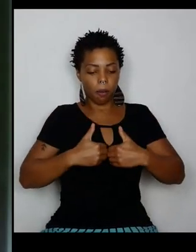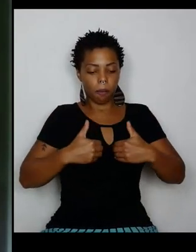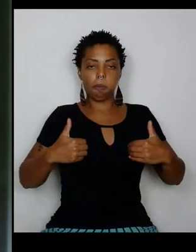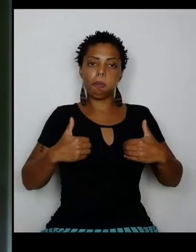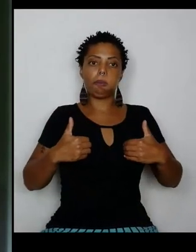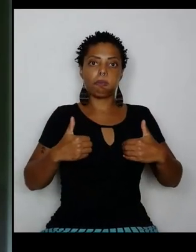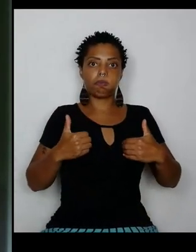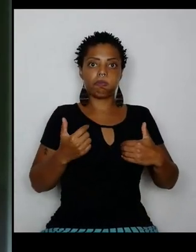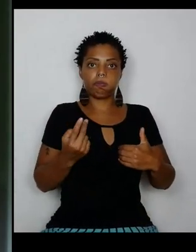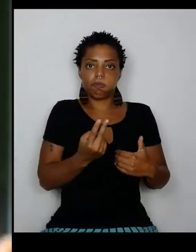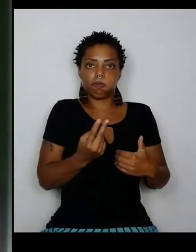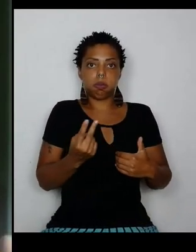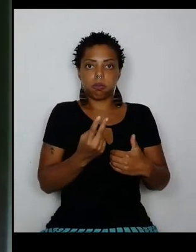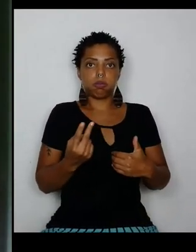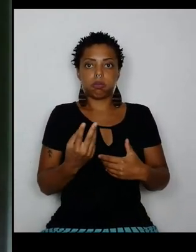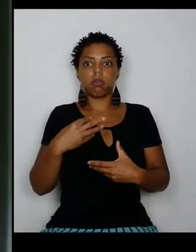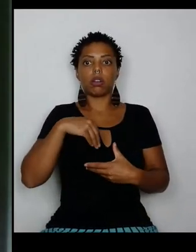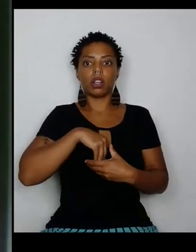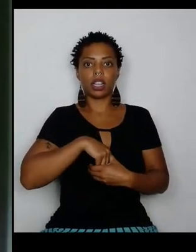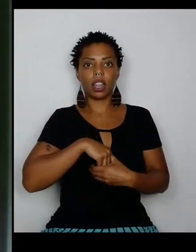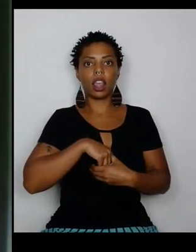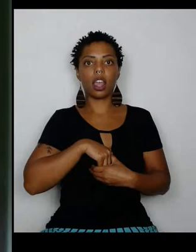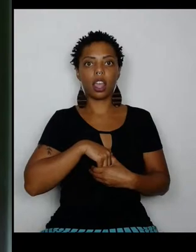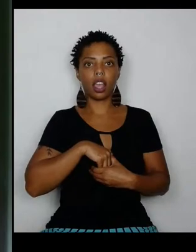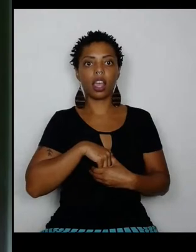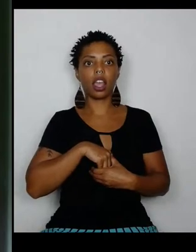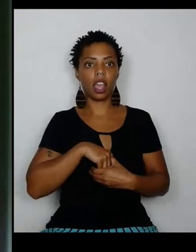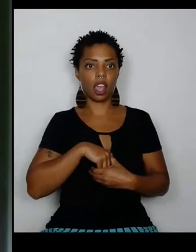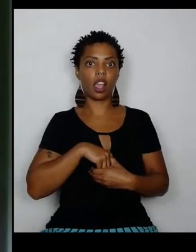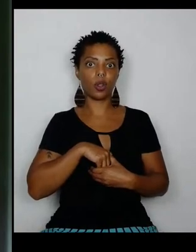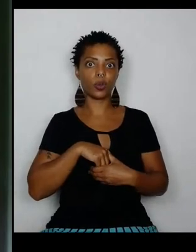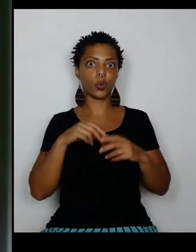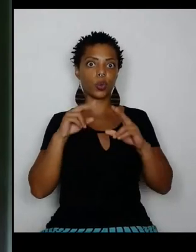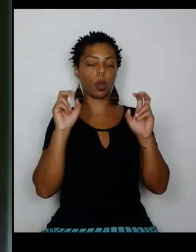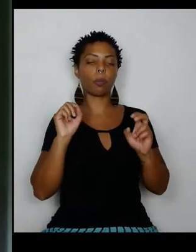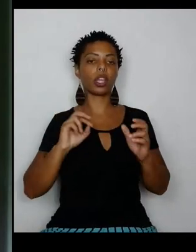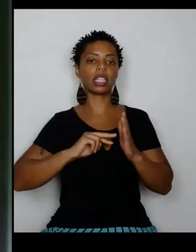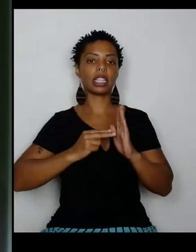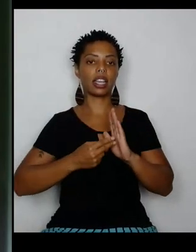as both very macho and